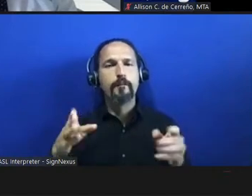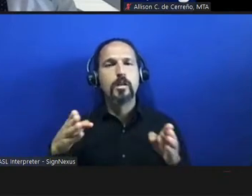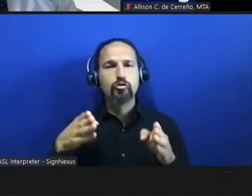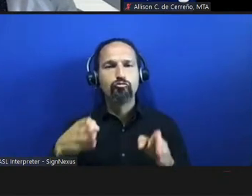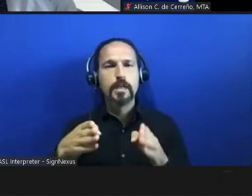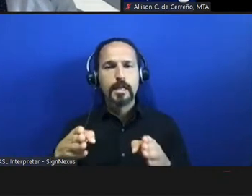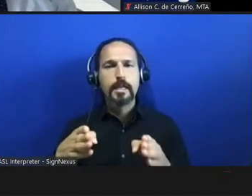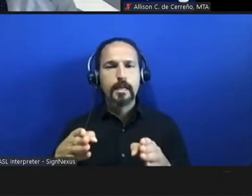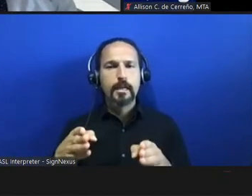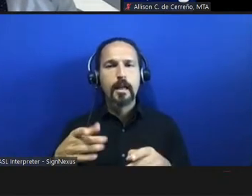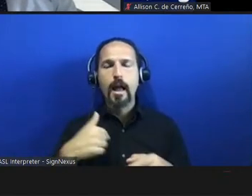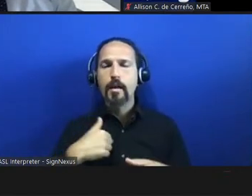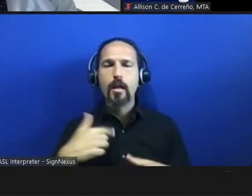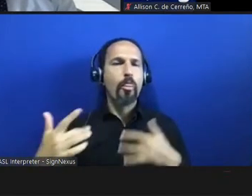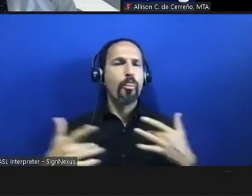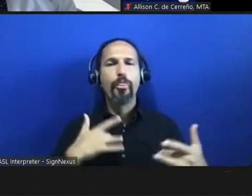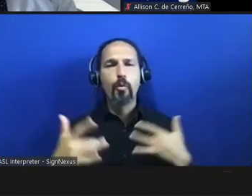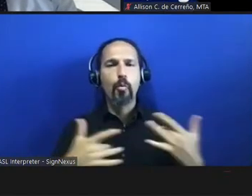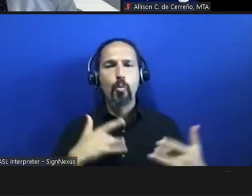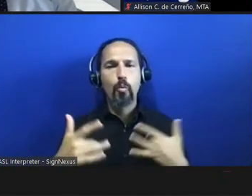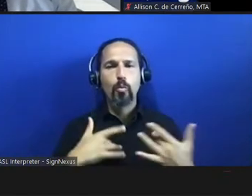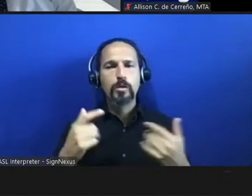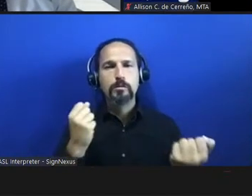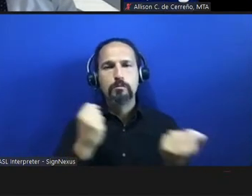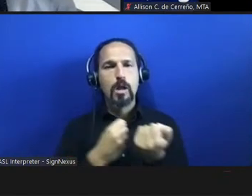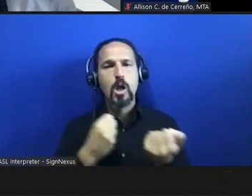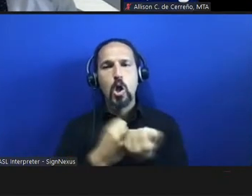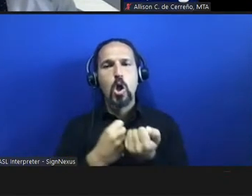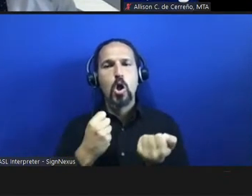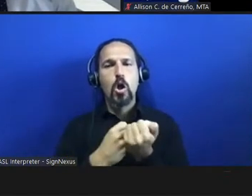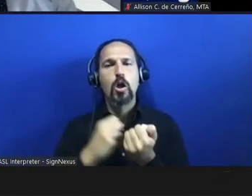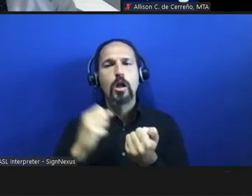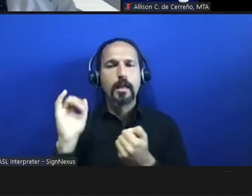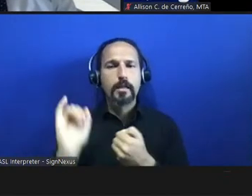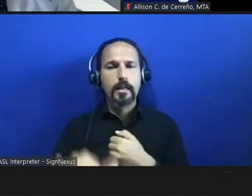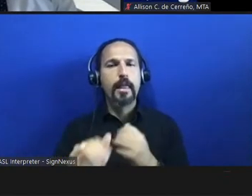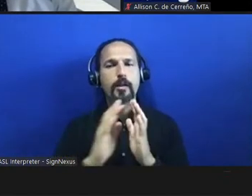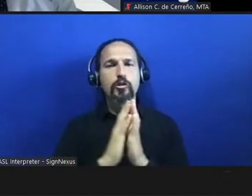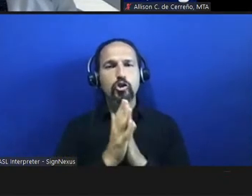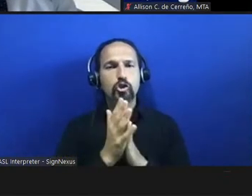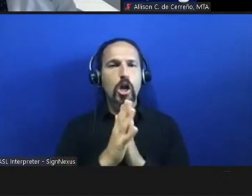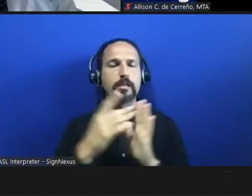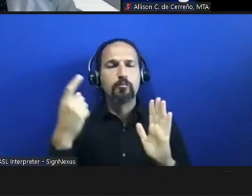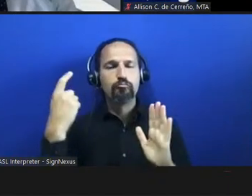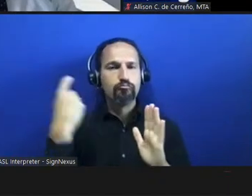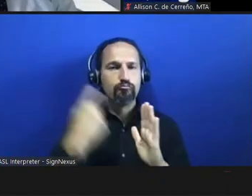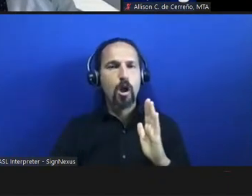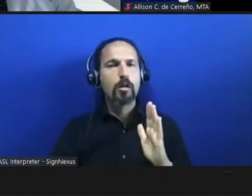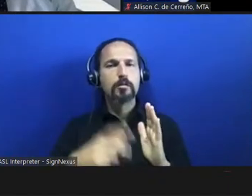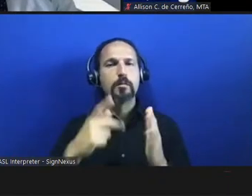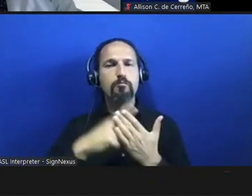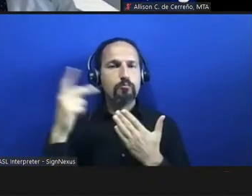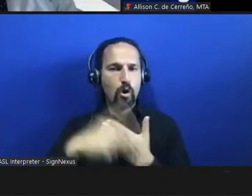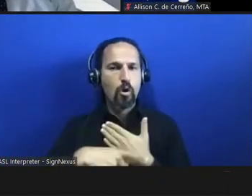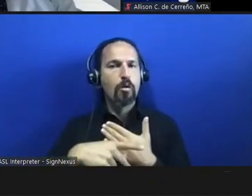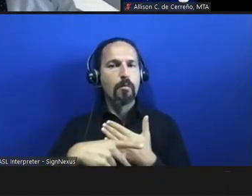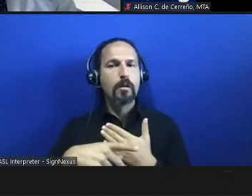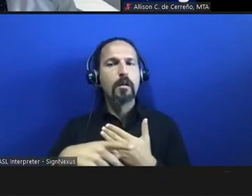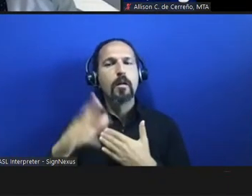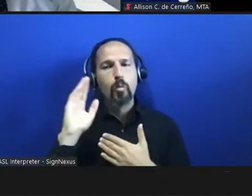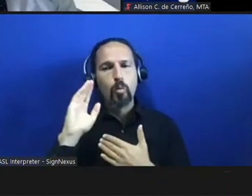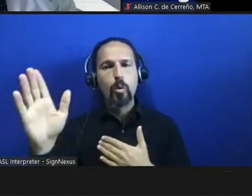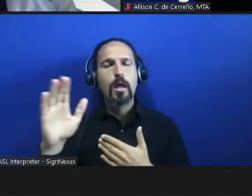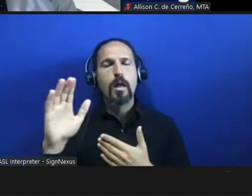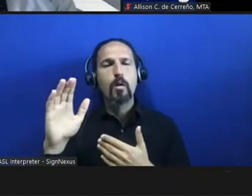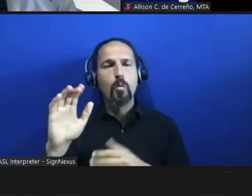I enthusiastically support a congestion pricing program that will